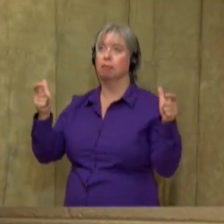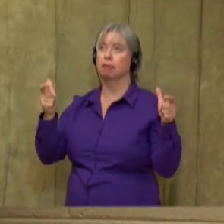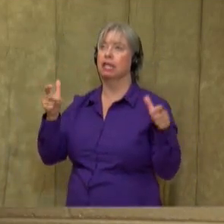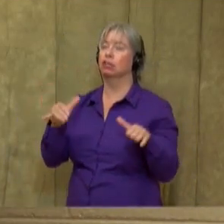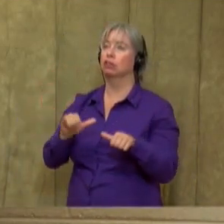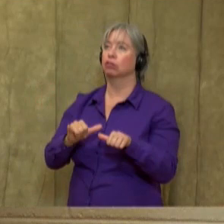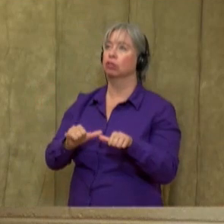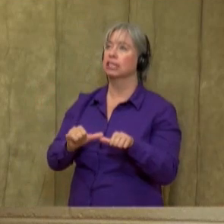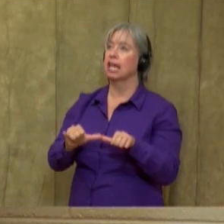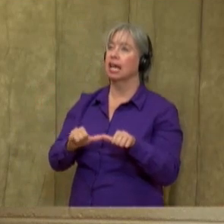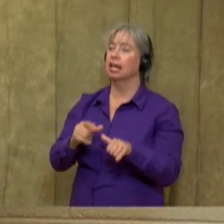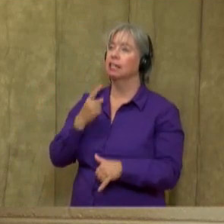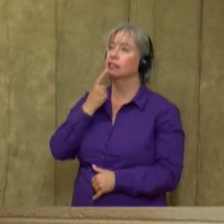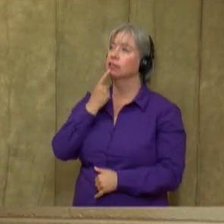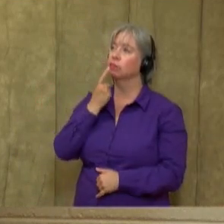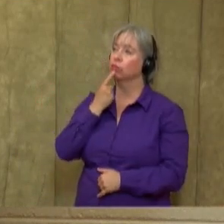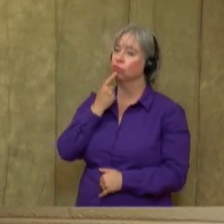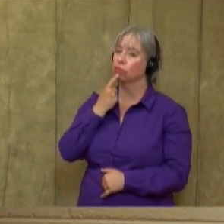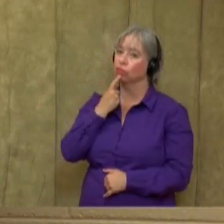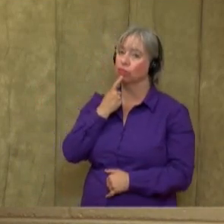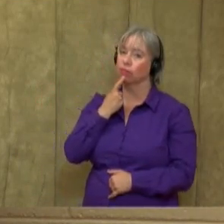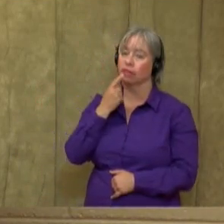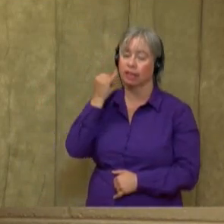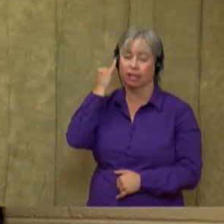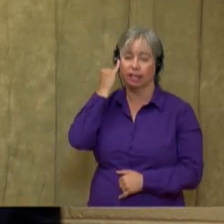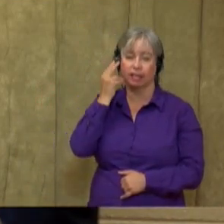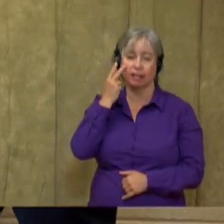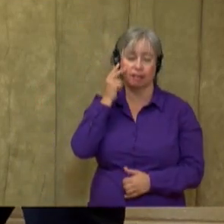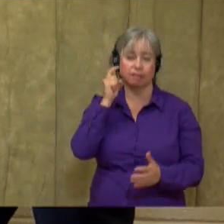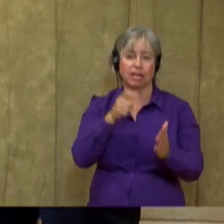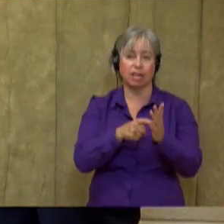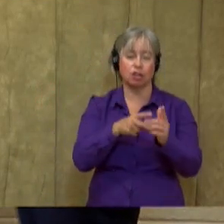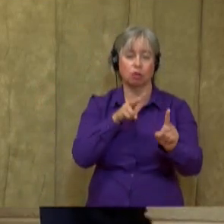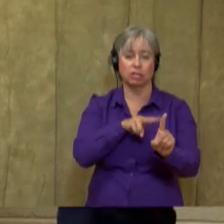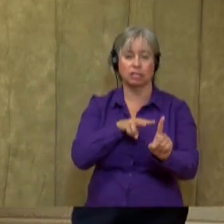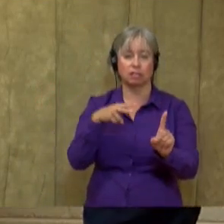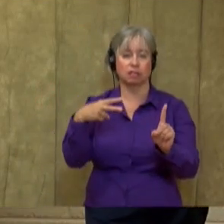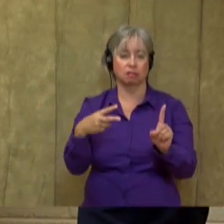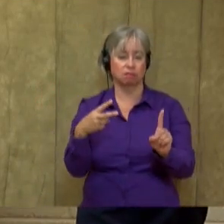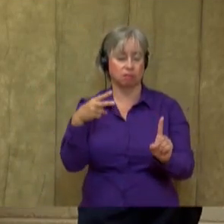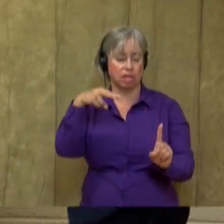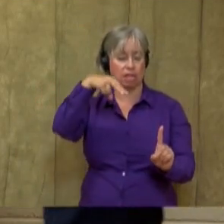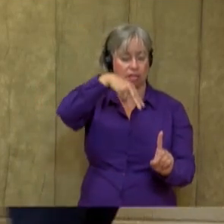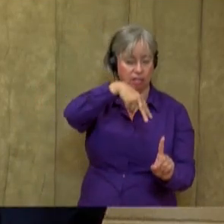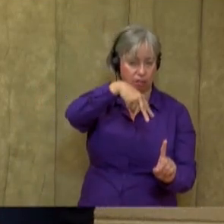Well, if I'm looking at the dimensions in order to identify the total number of cubes we're dealing with,